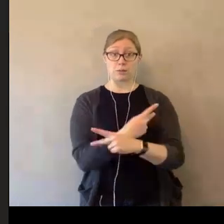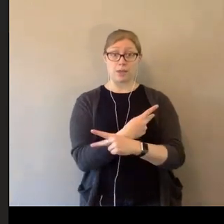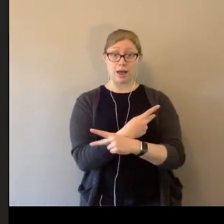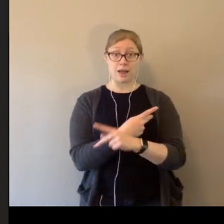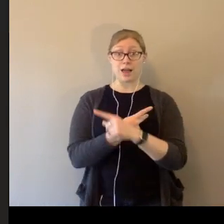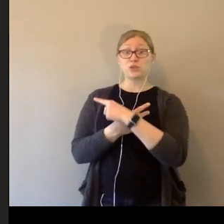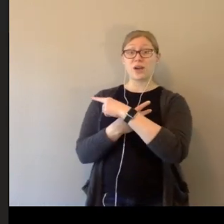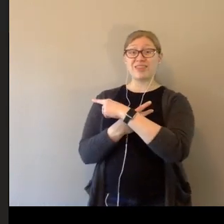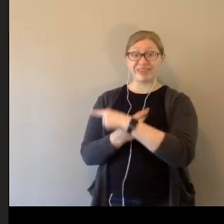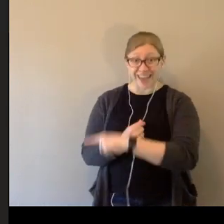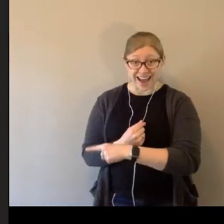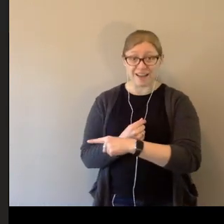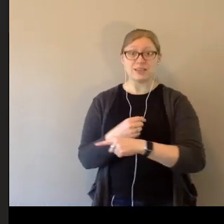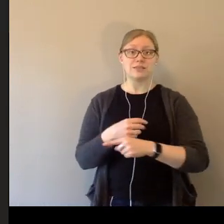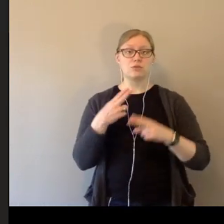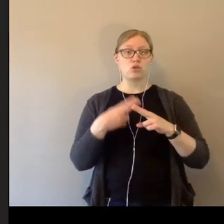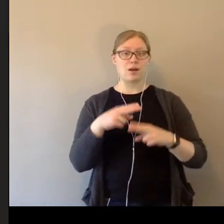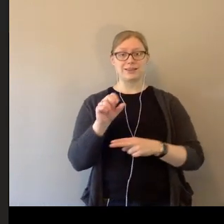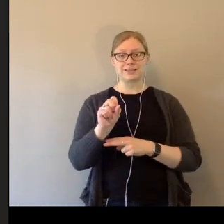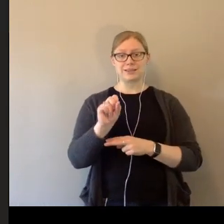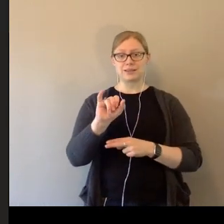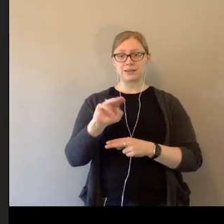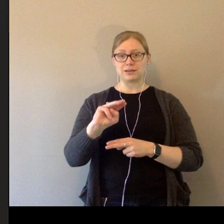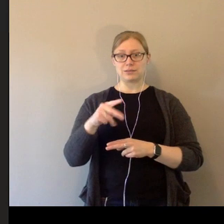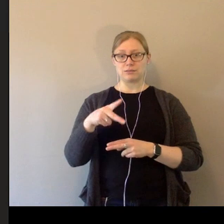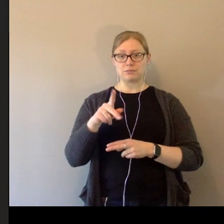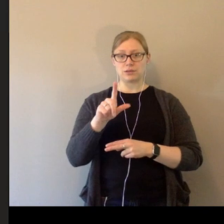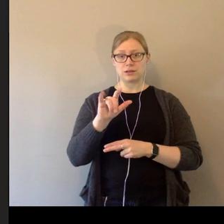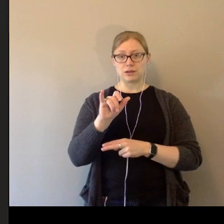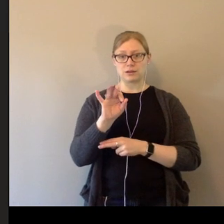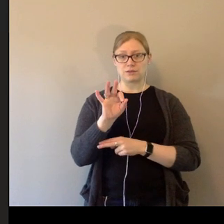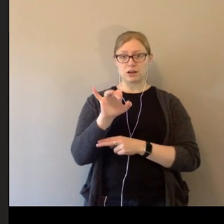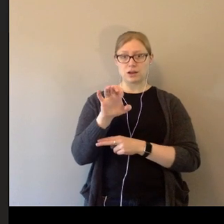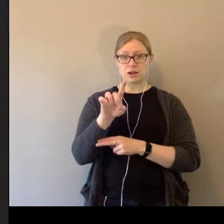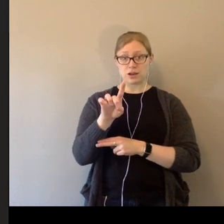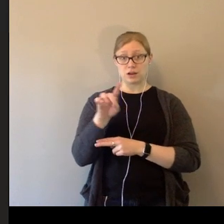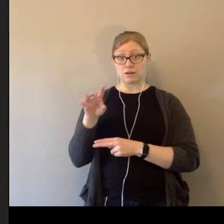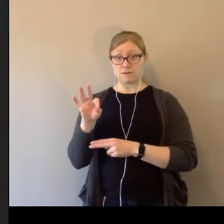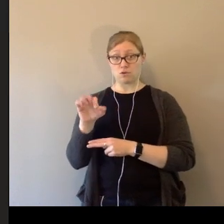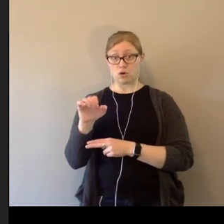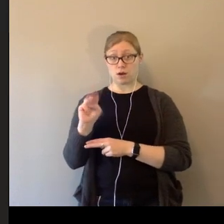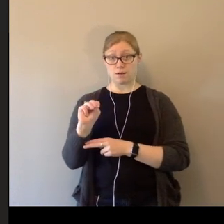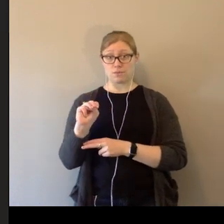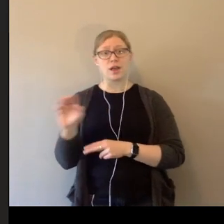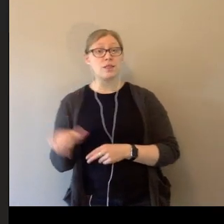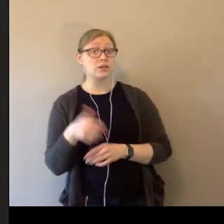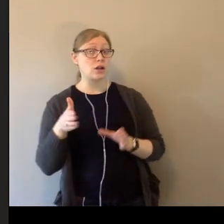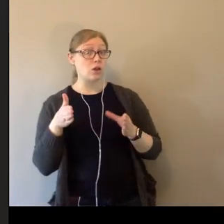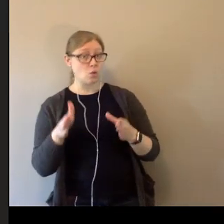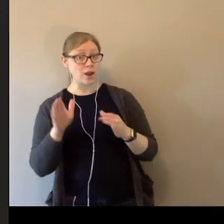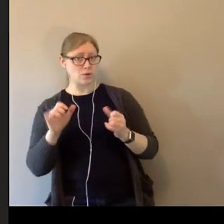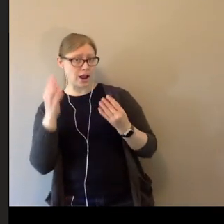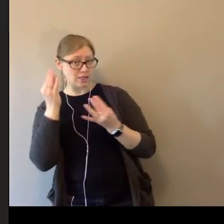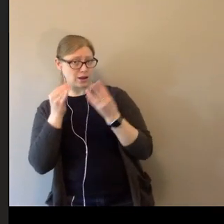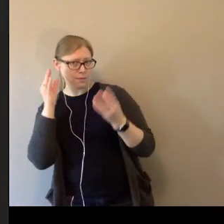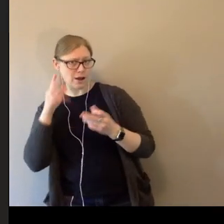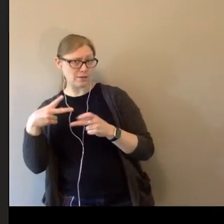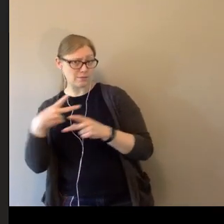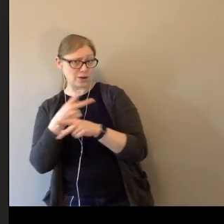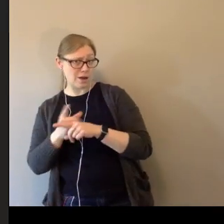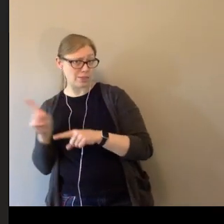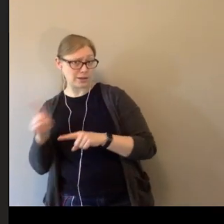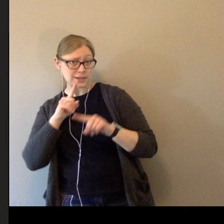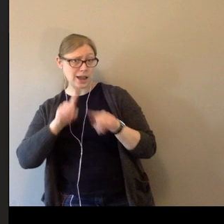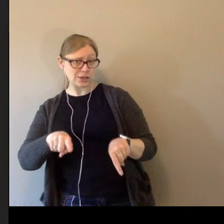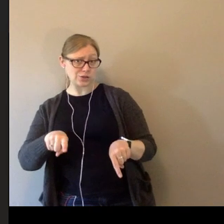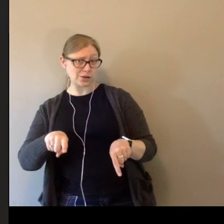form. Now, there is an alternative way to think about this. I don't think it's any easier, but if you're having